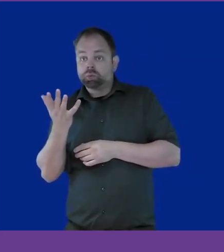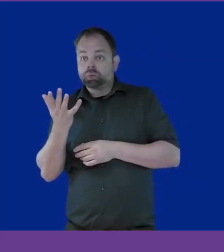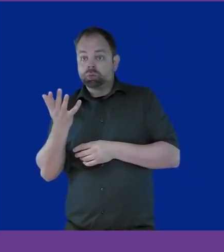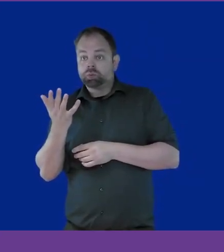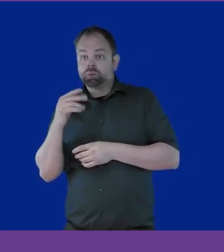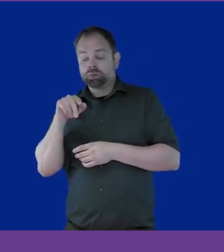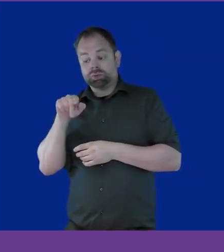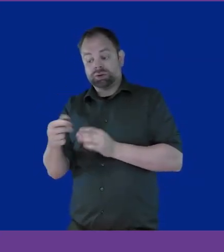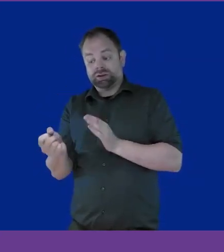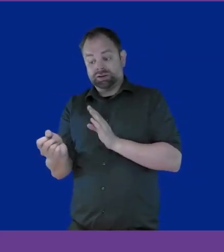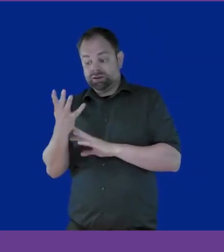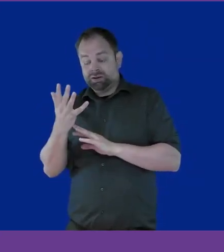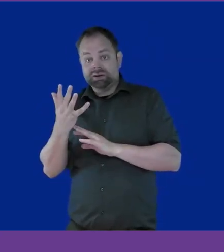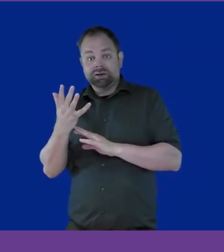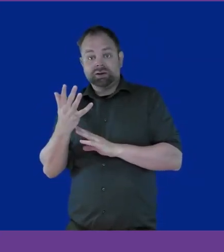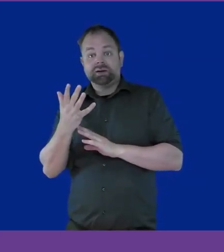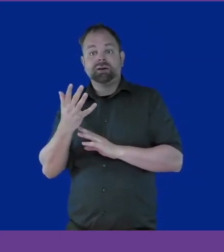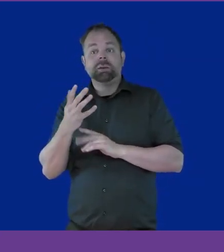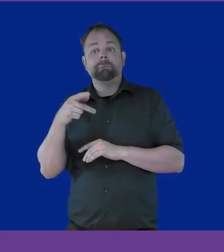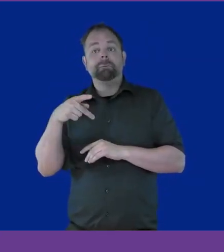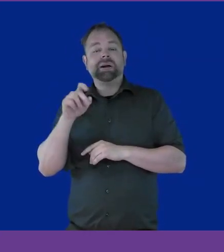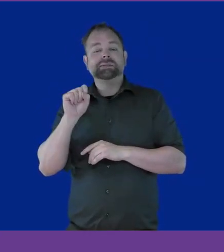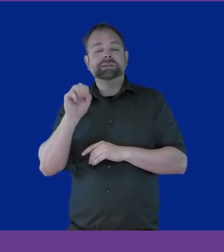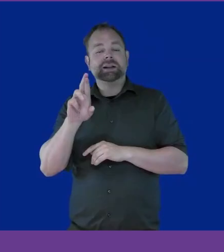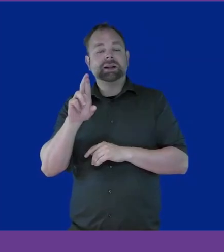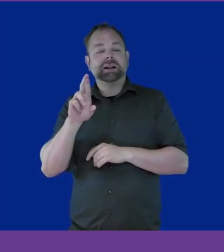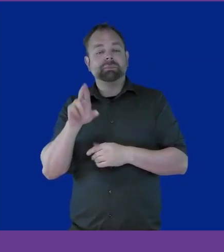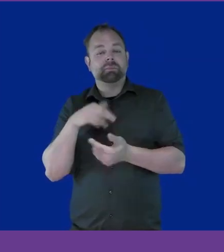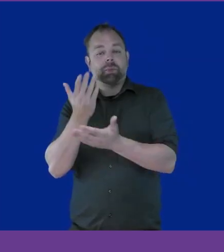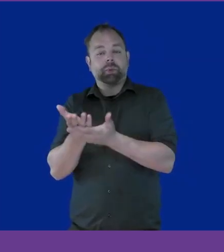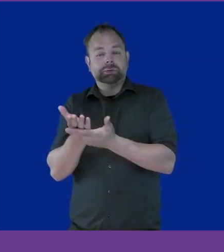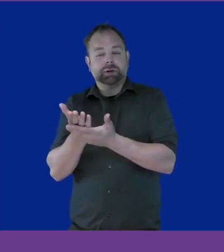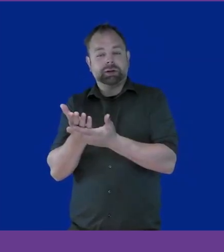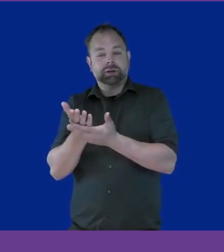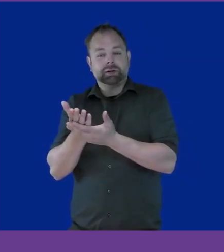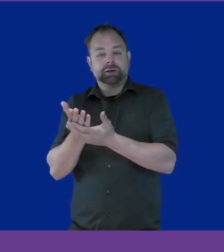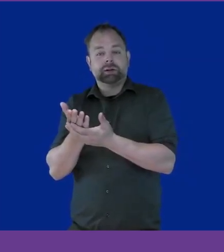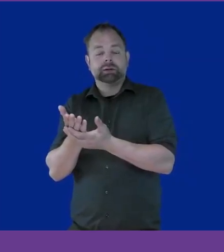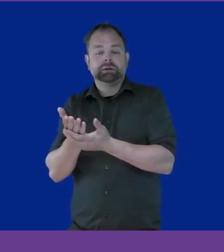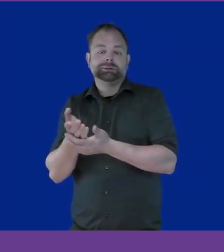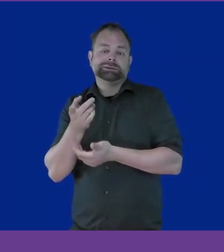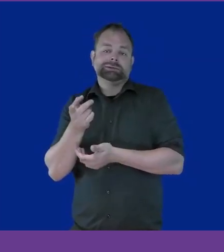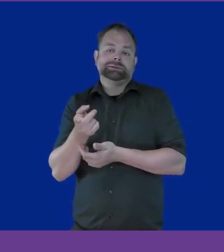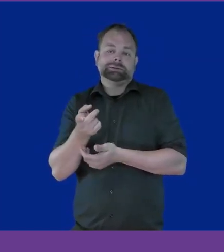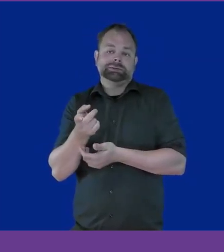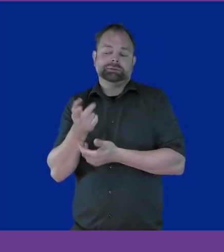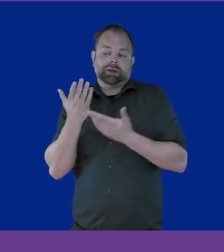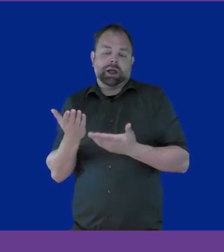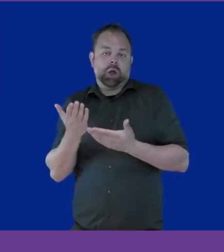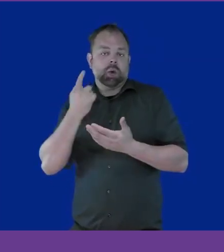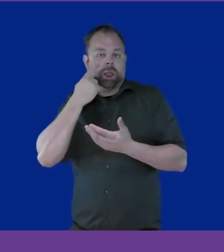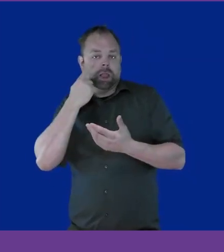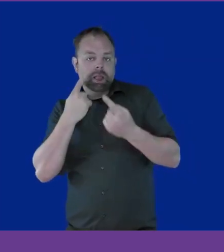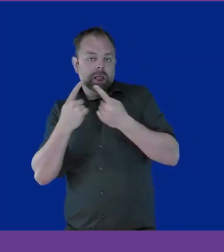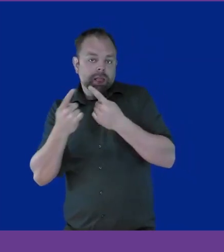of negotiations, but there's one clarification that we thought it was important to introduce which is when a transaction, when